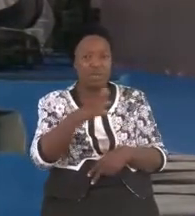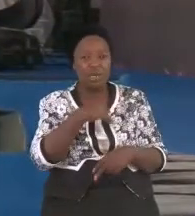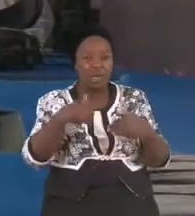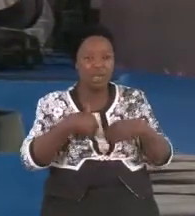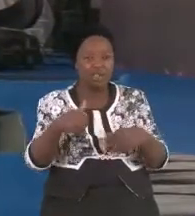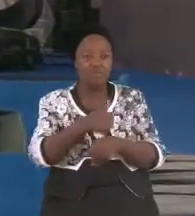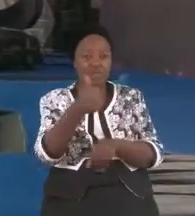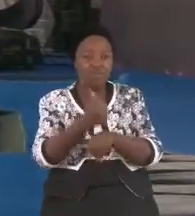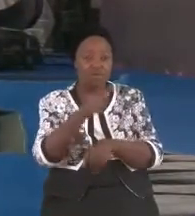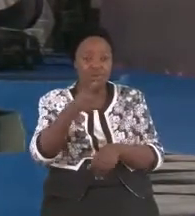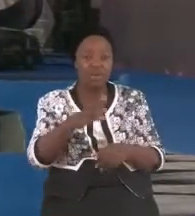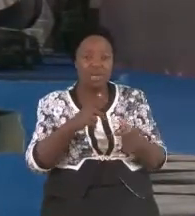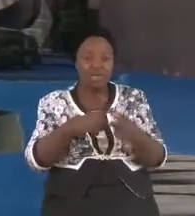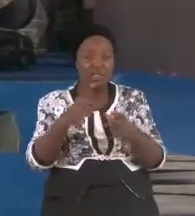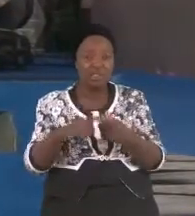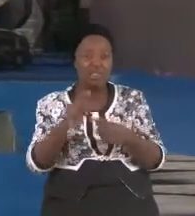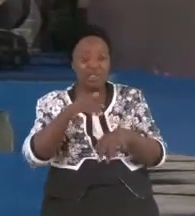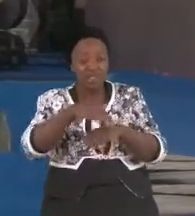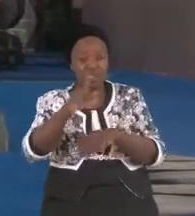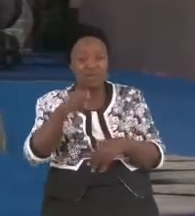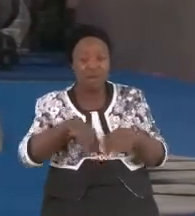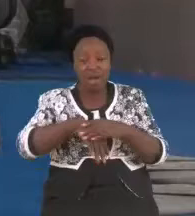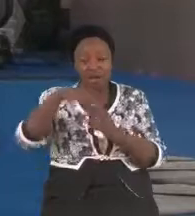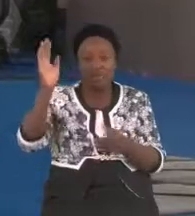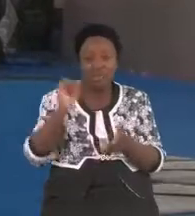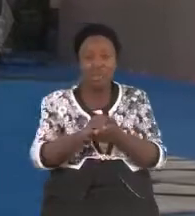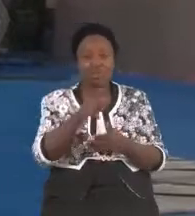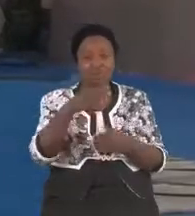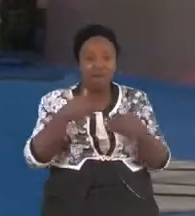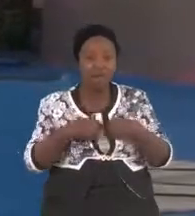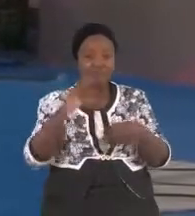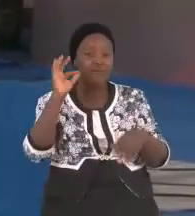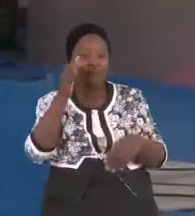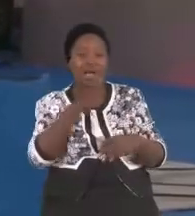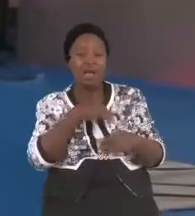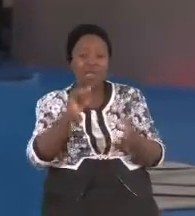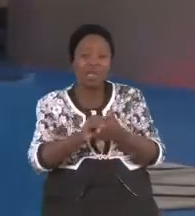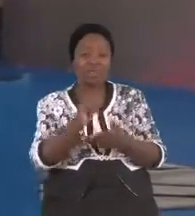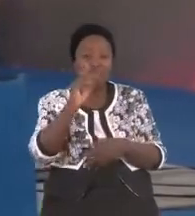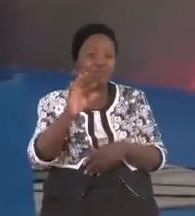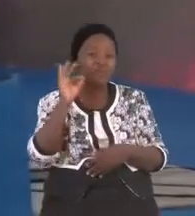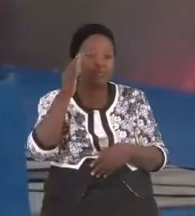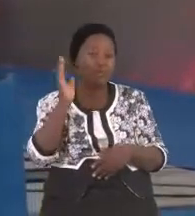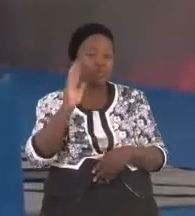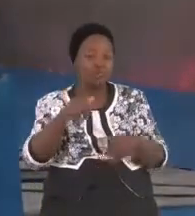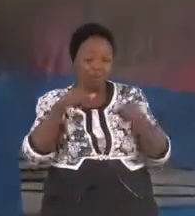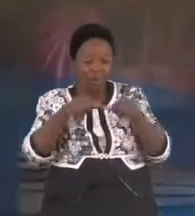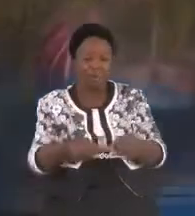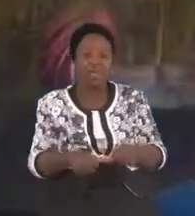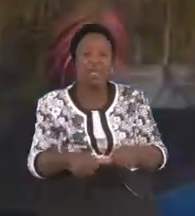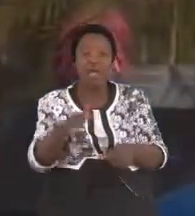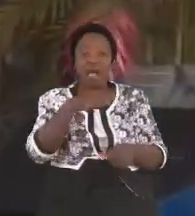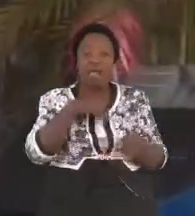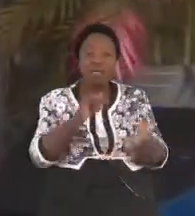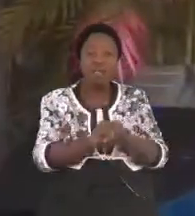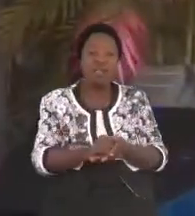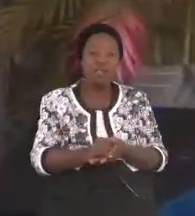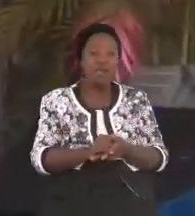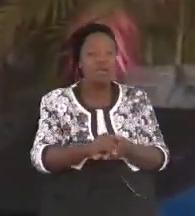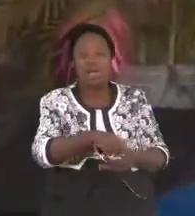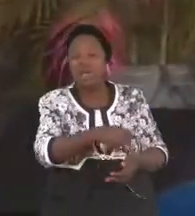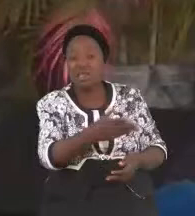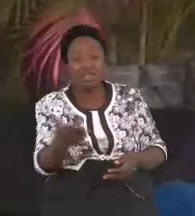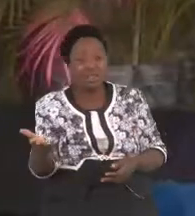he is sending you forth that you should bear fruit, and that your fruit should remain, and that